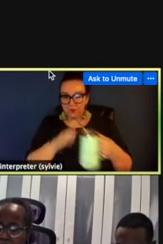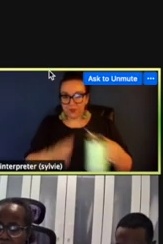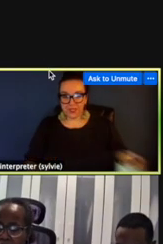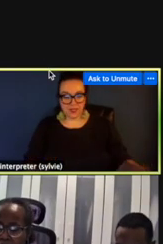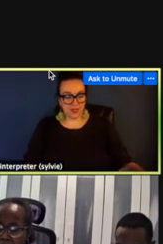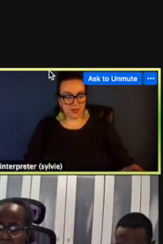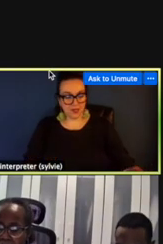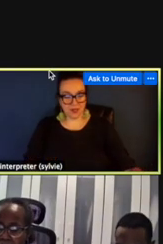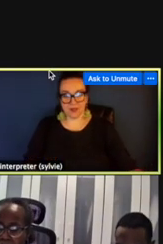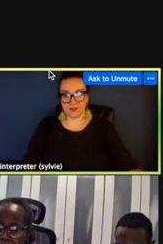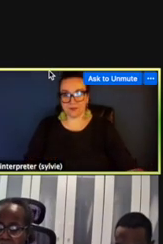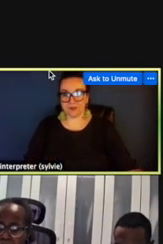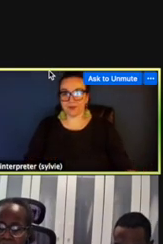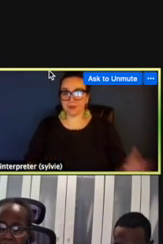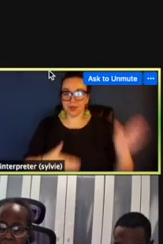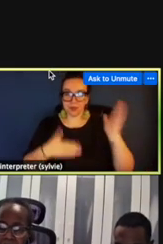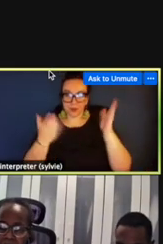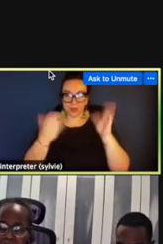Bringing up these slides here.